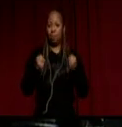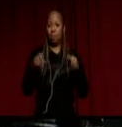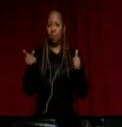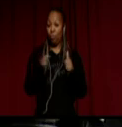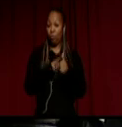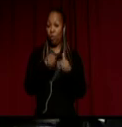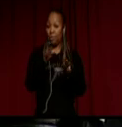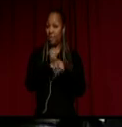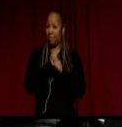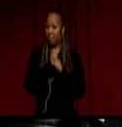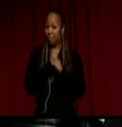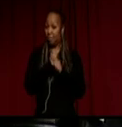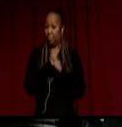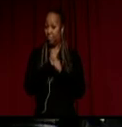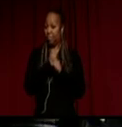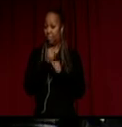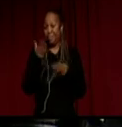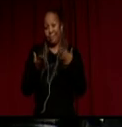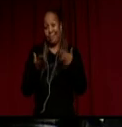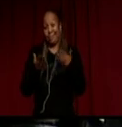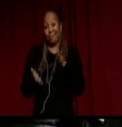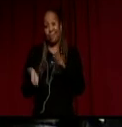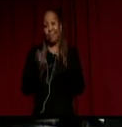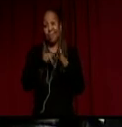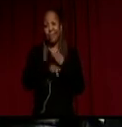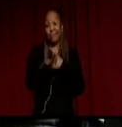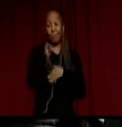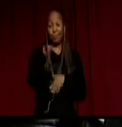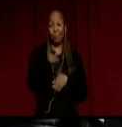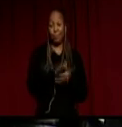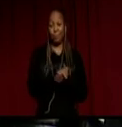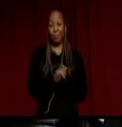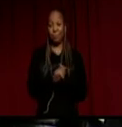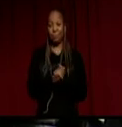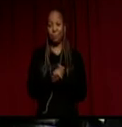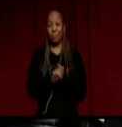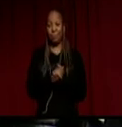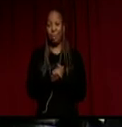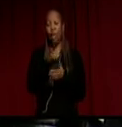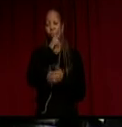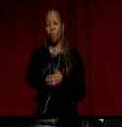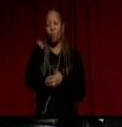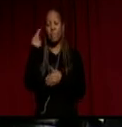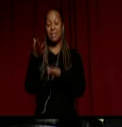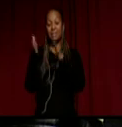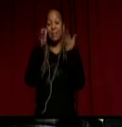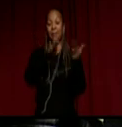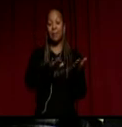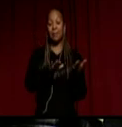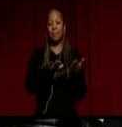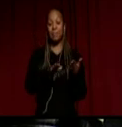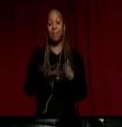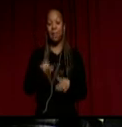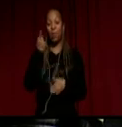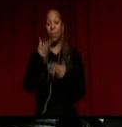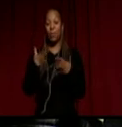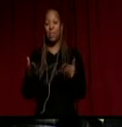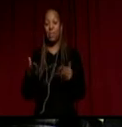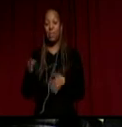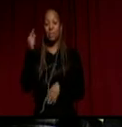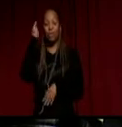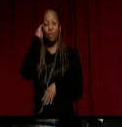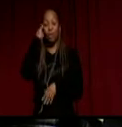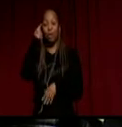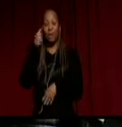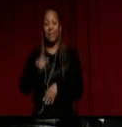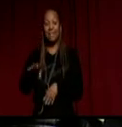first get it, it has the potential for killing you. You have the risk of dying. And one thing to keep in mind is